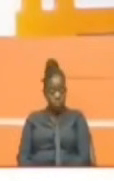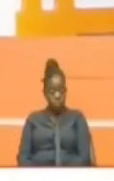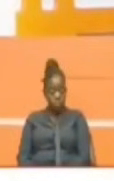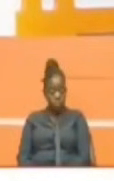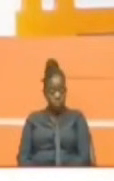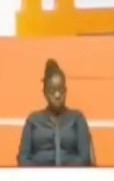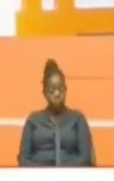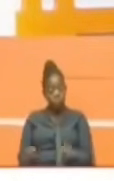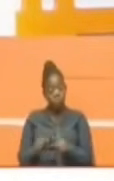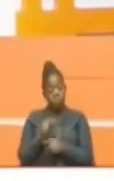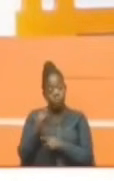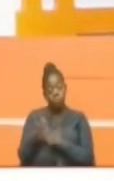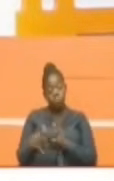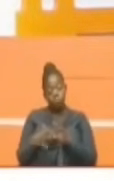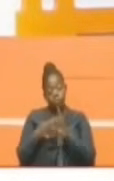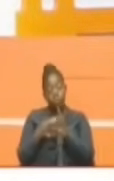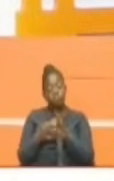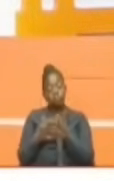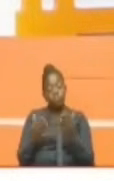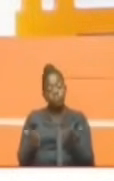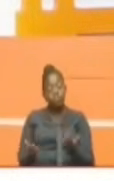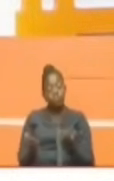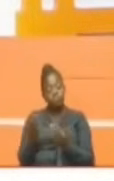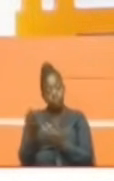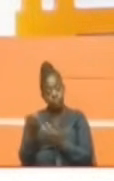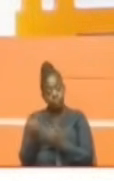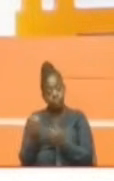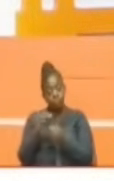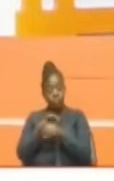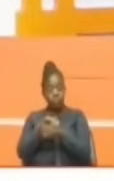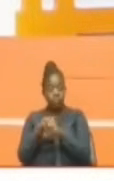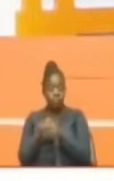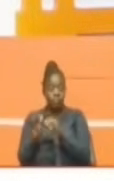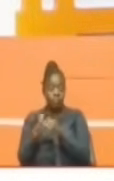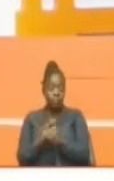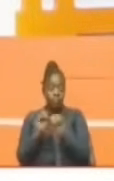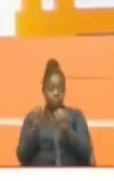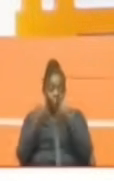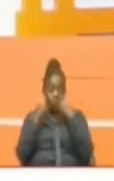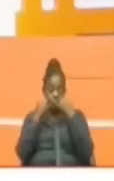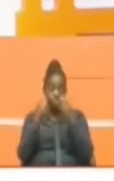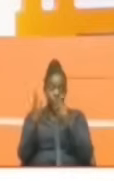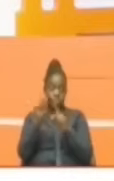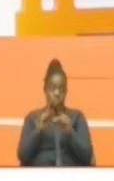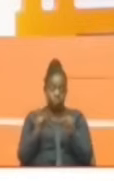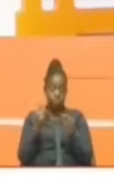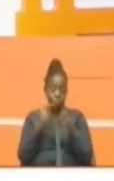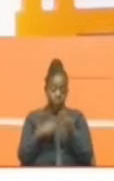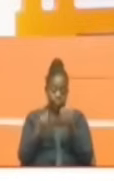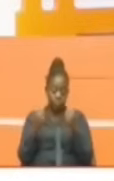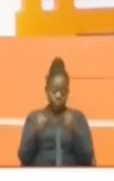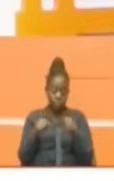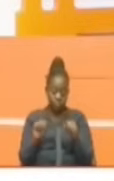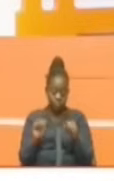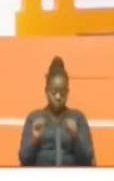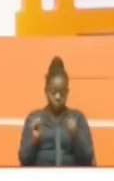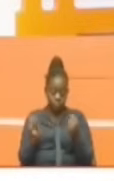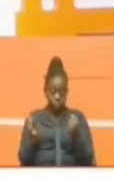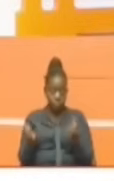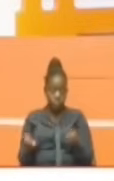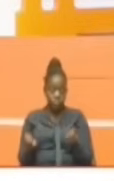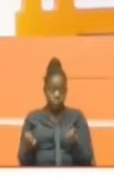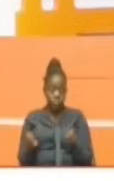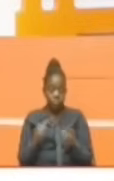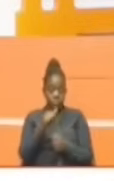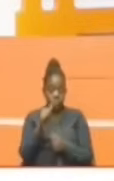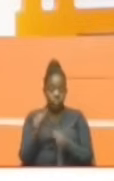kale nawe yatanda tweyunira jangu tukole business ate tusobole okumanyisa abantu byokola